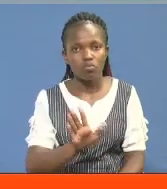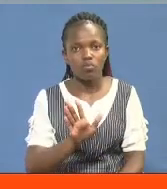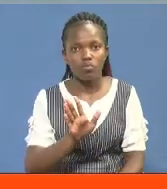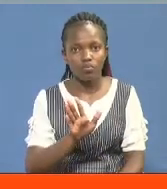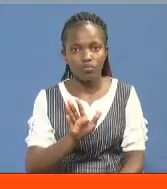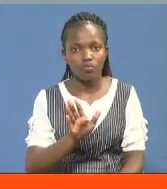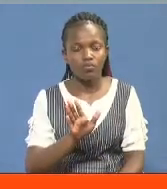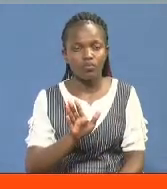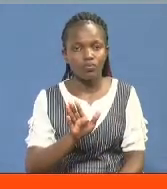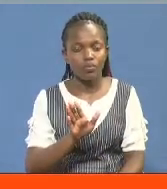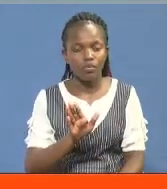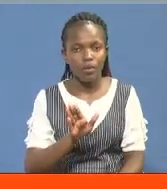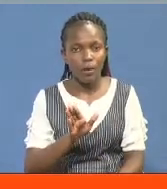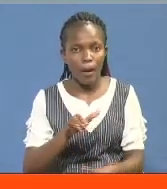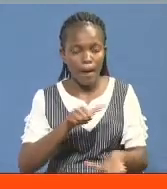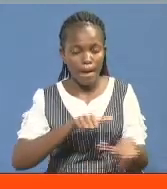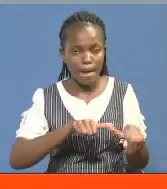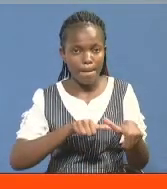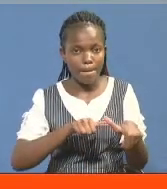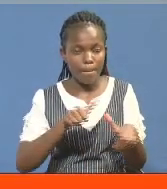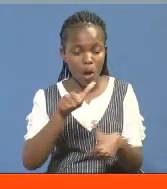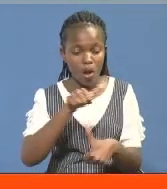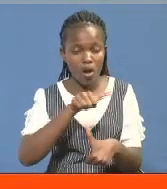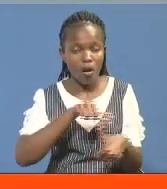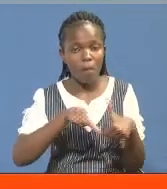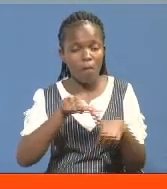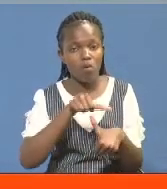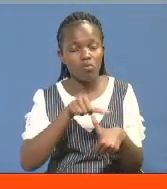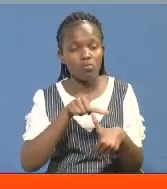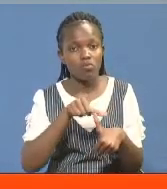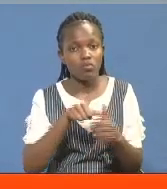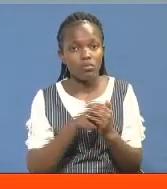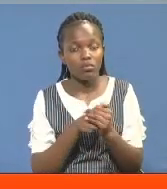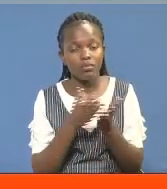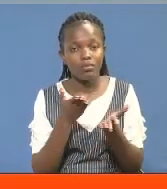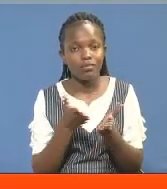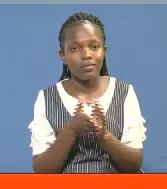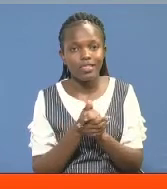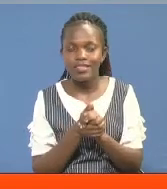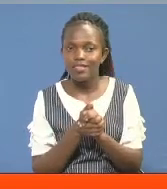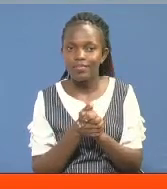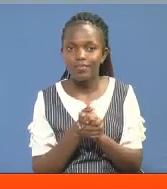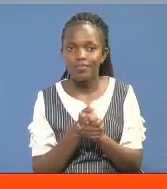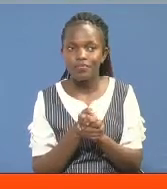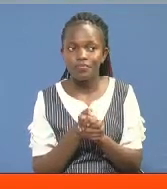concerning the issue of citizen participation when it comes to BBI, Mr. Elias Mutuma.